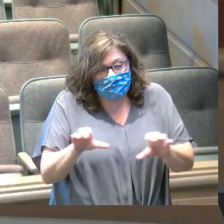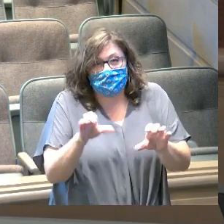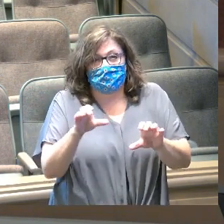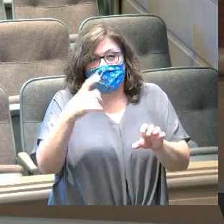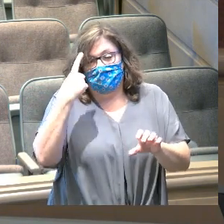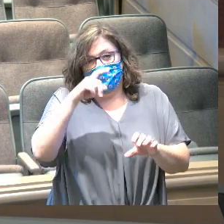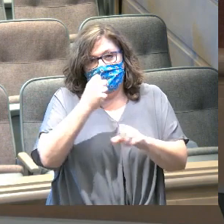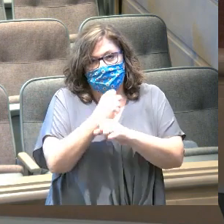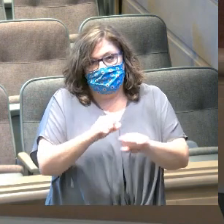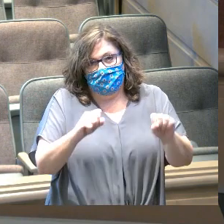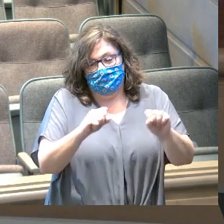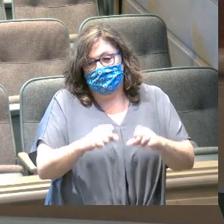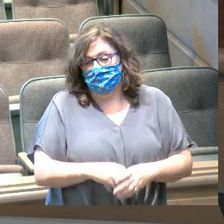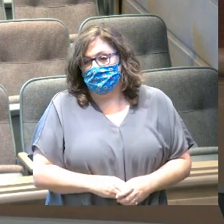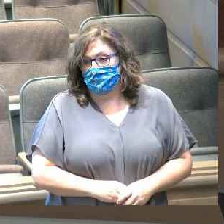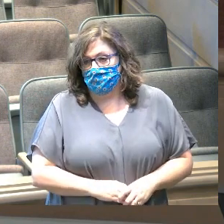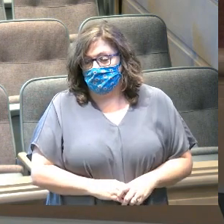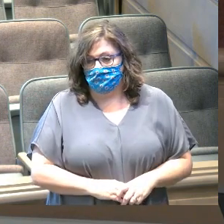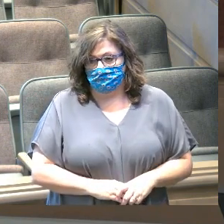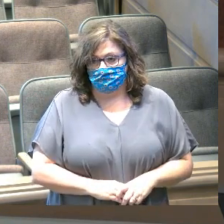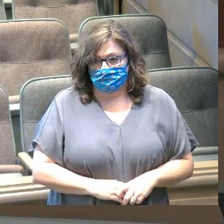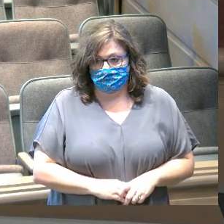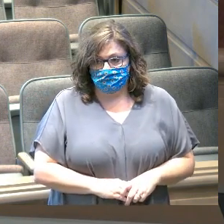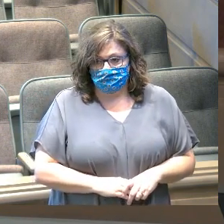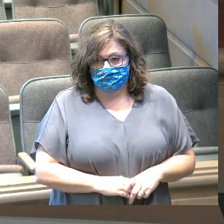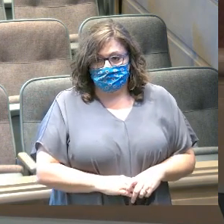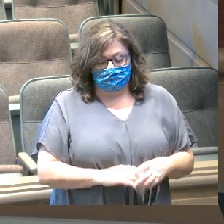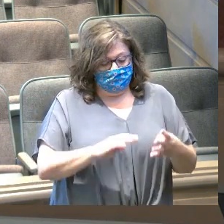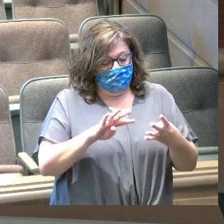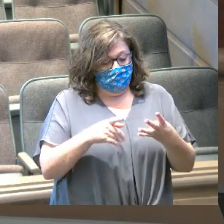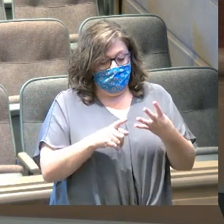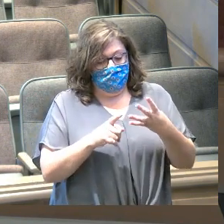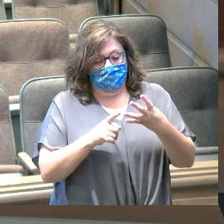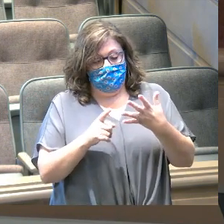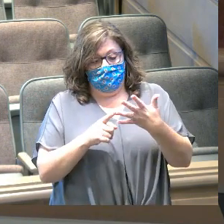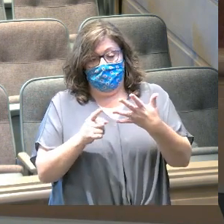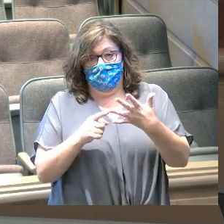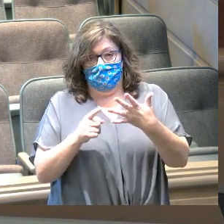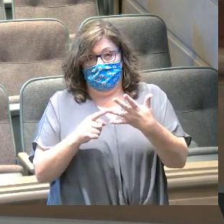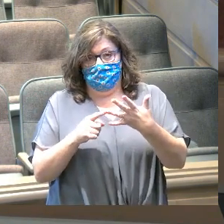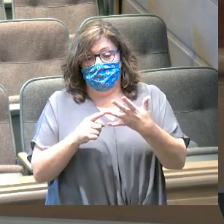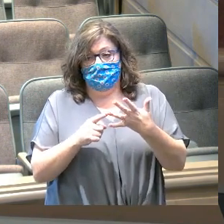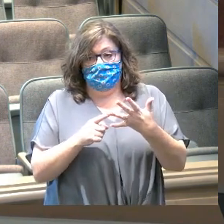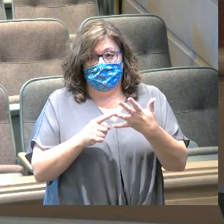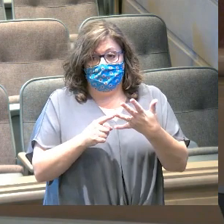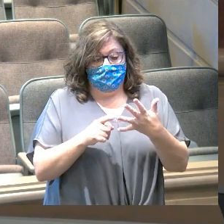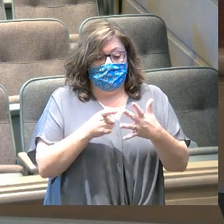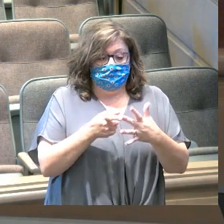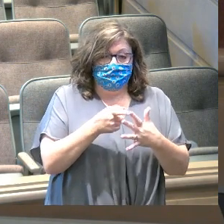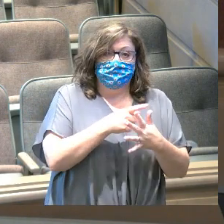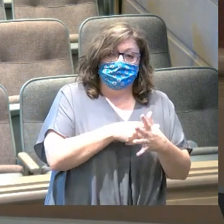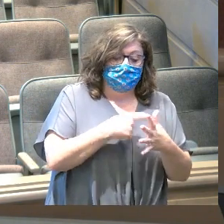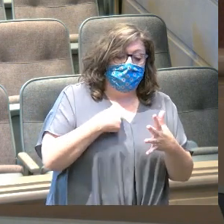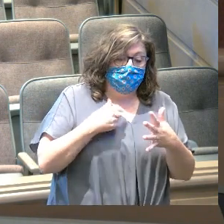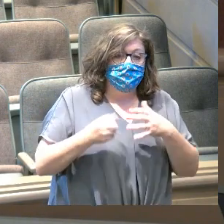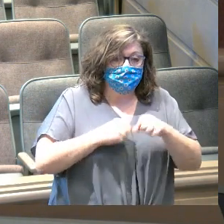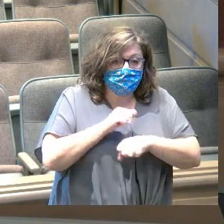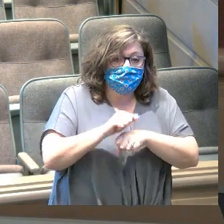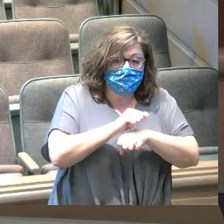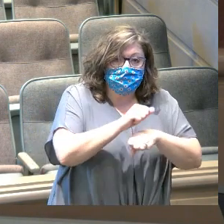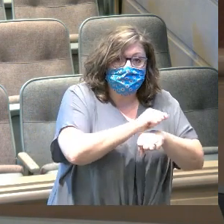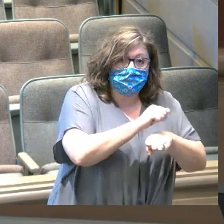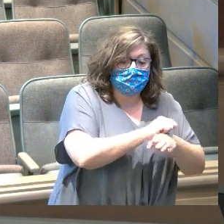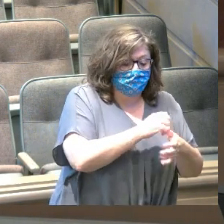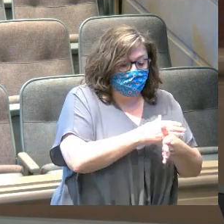and themselves from infection. The fourth criteria is these last 3 we're working through.